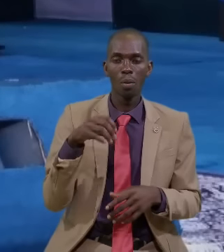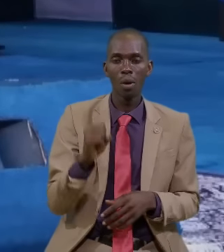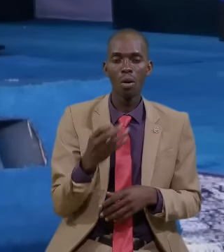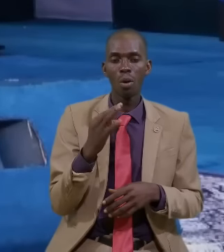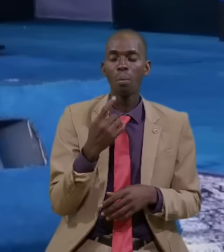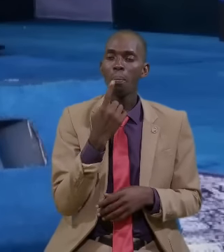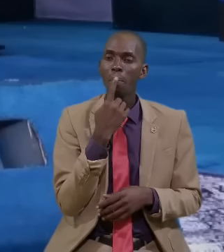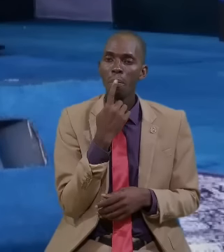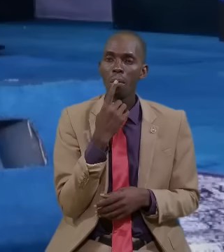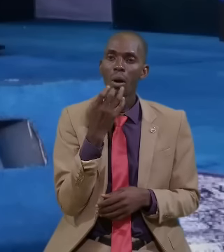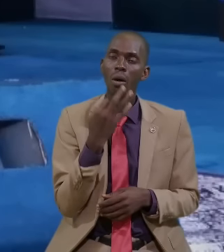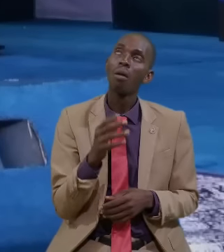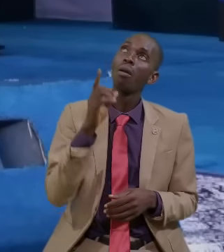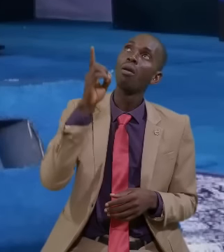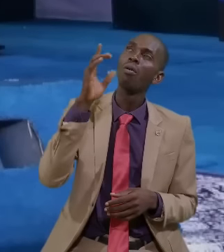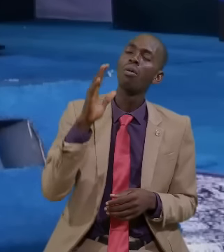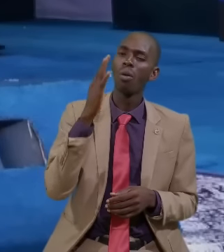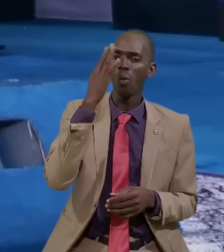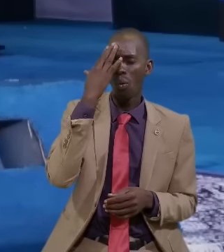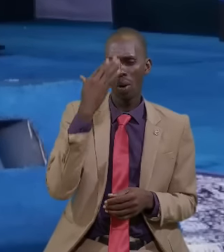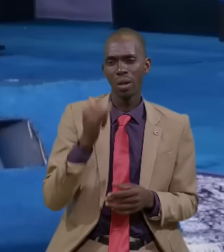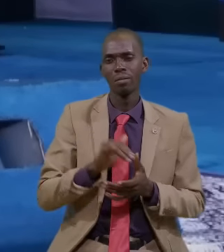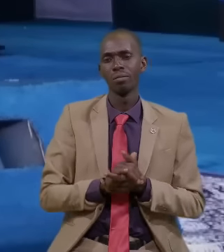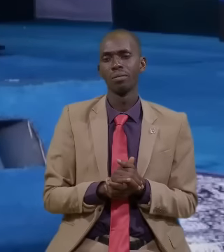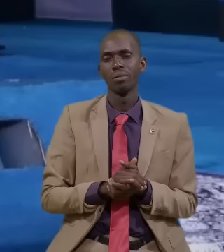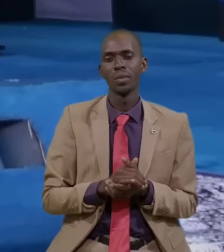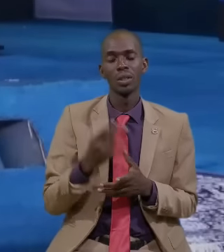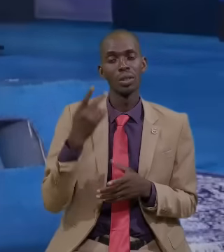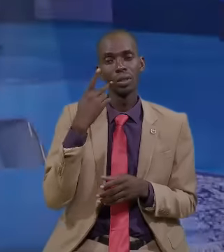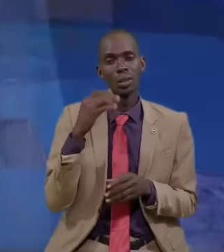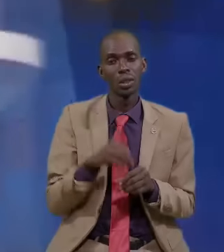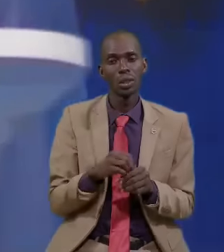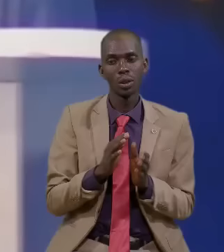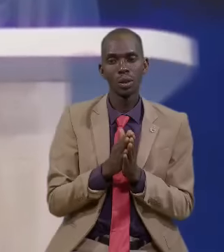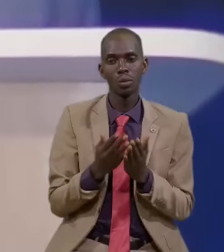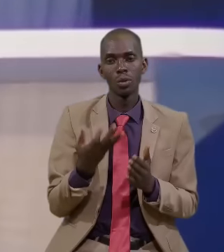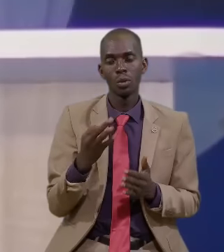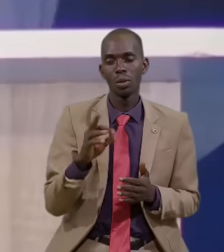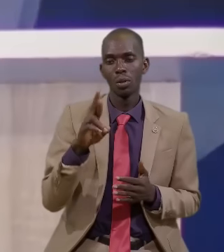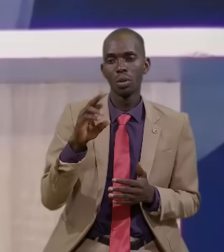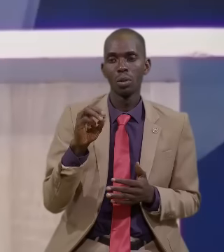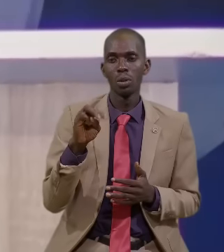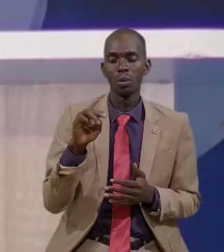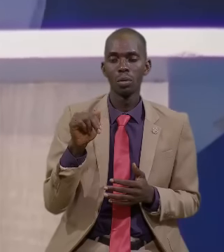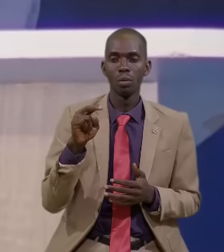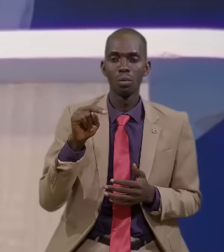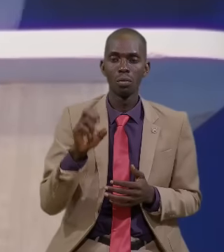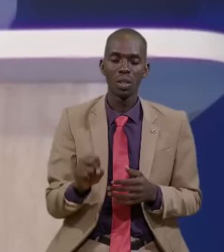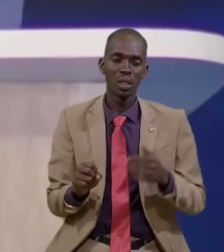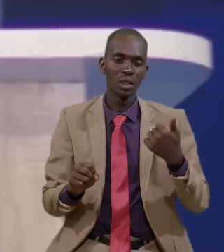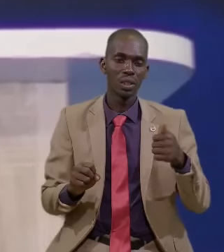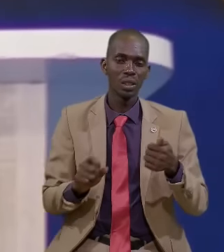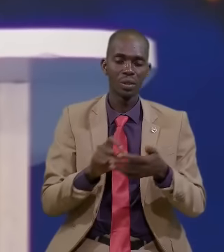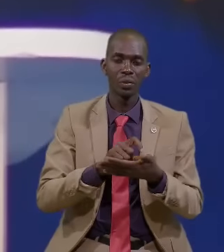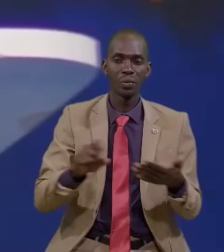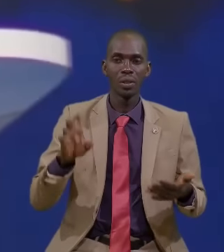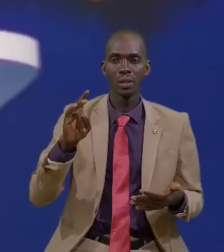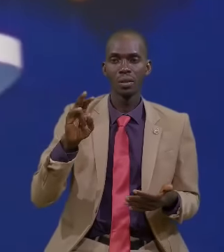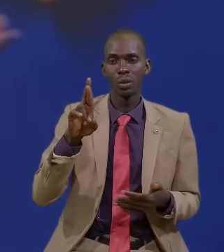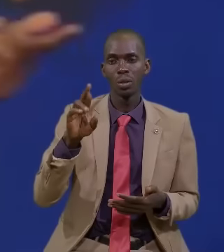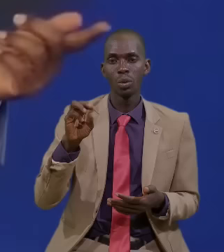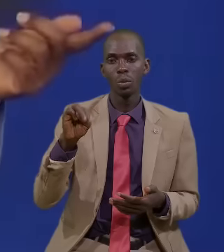mouth of God. Why? Look at Romans chapter 10, reading from verse 17. Romans chapter